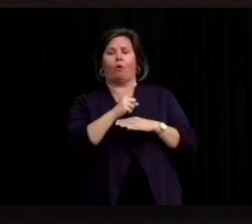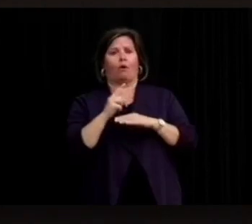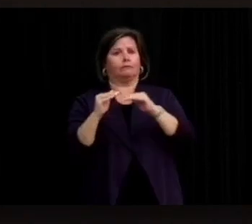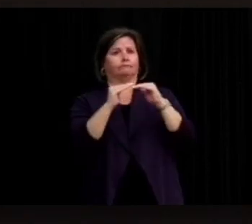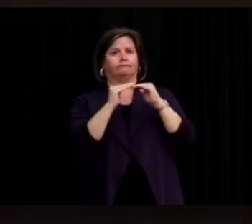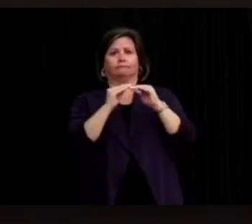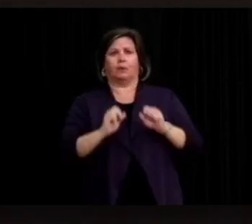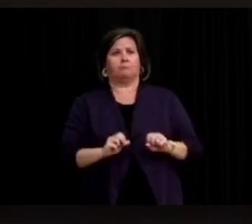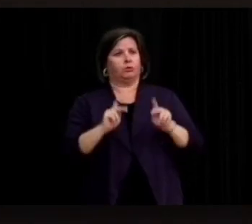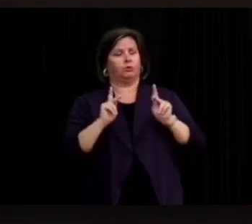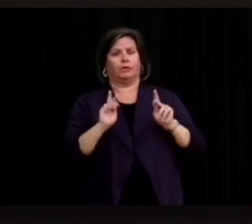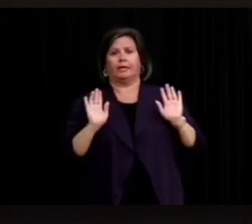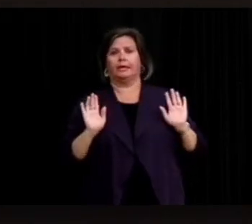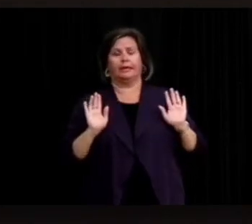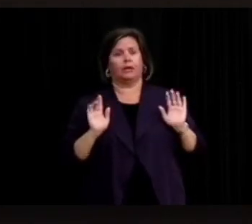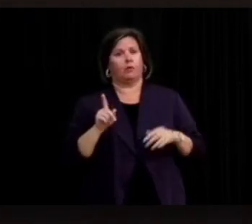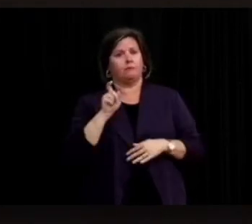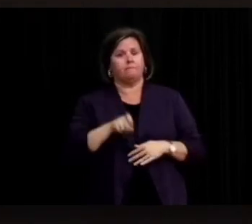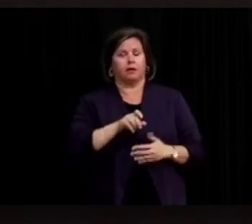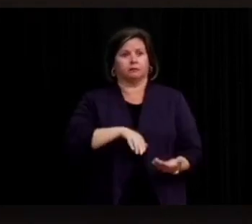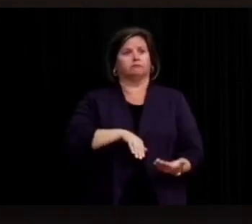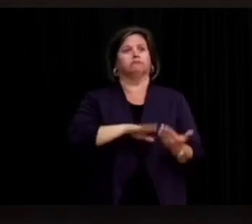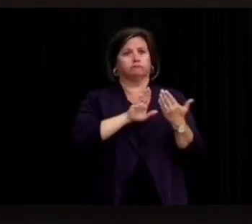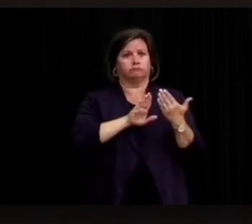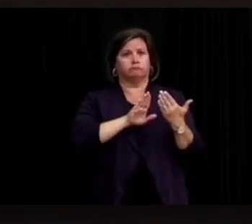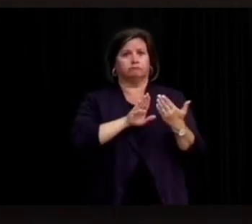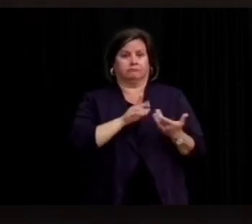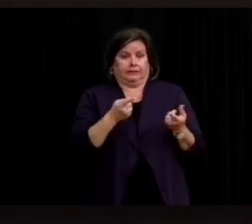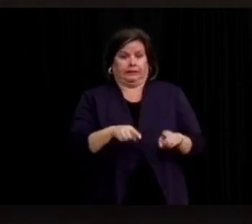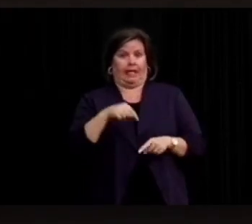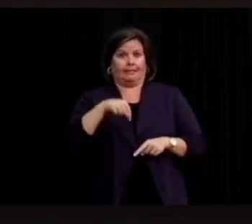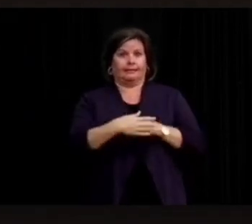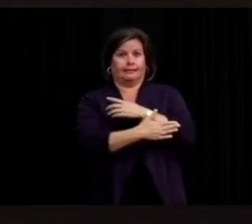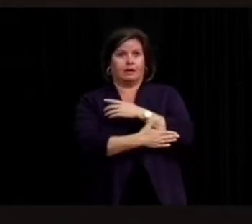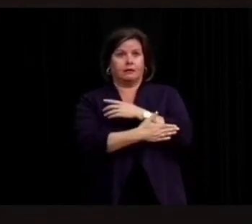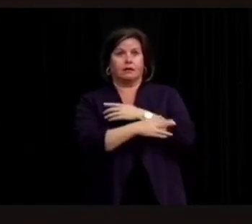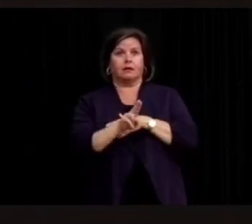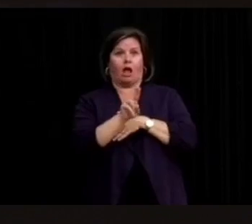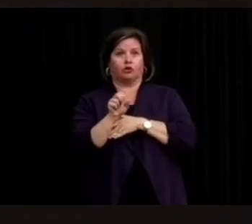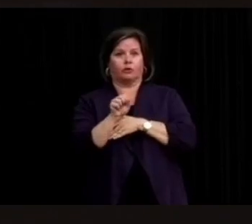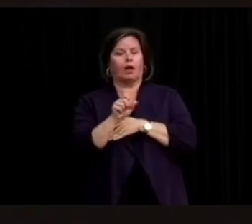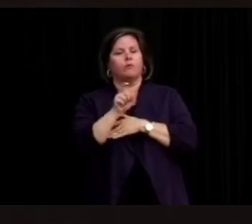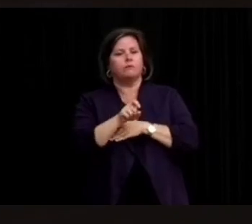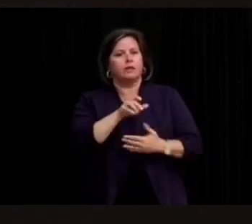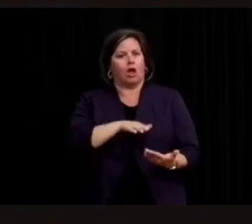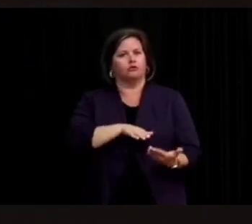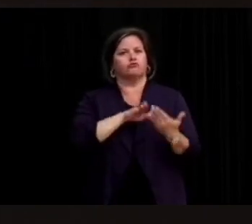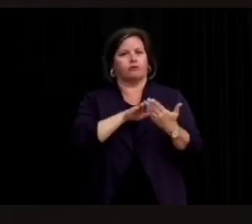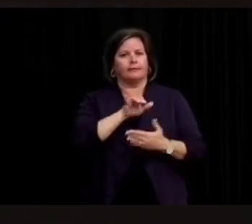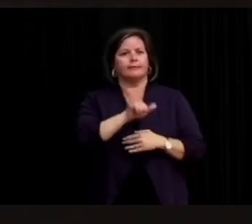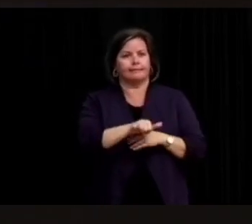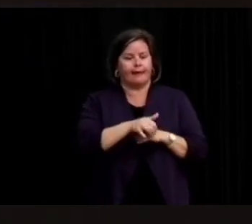opportunity coming forth in this country. So we need to address that.